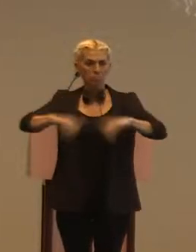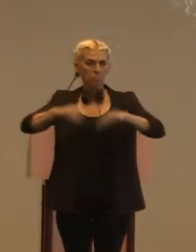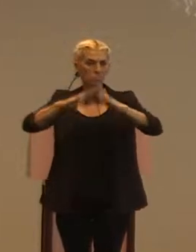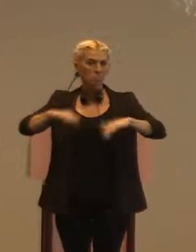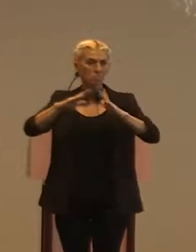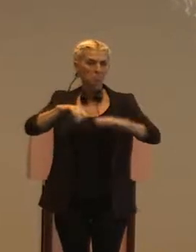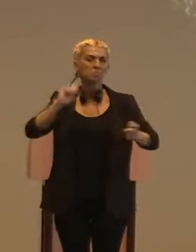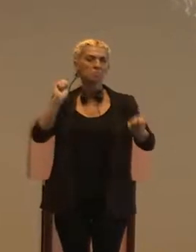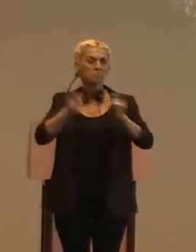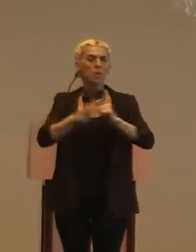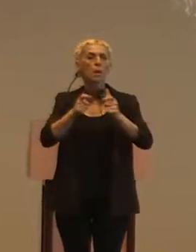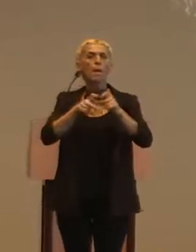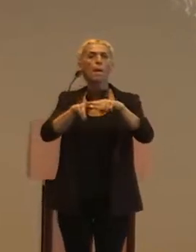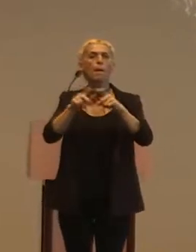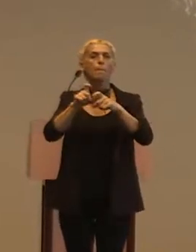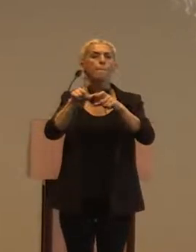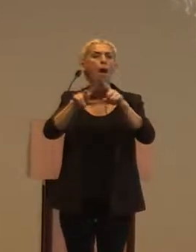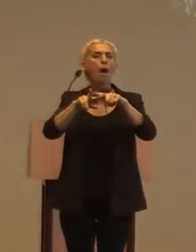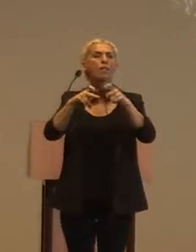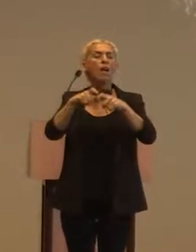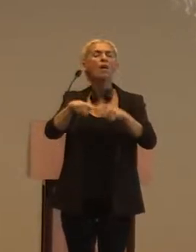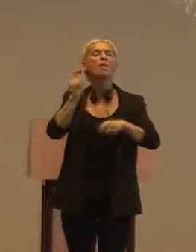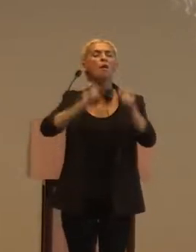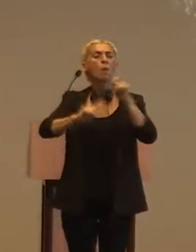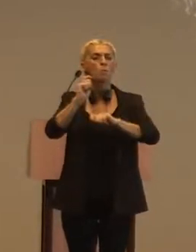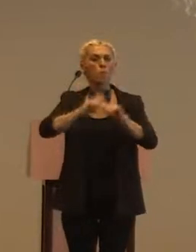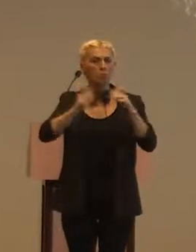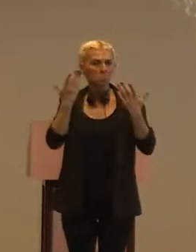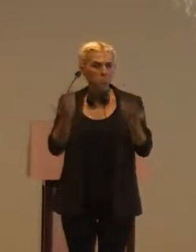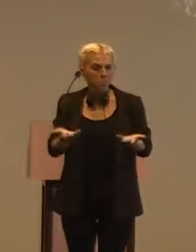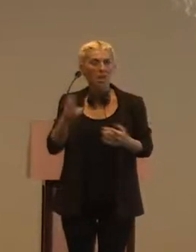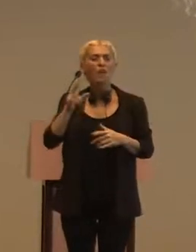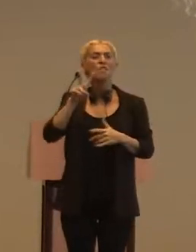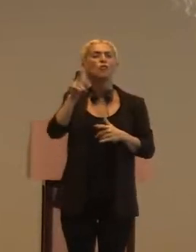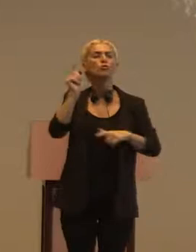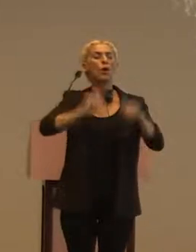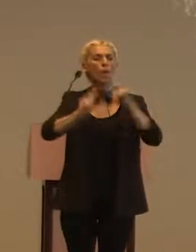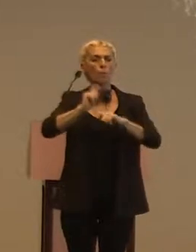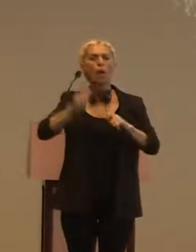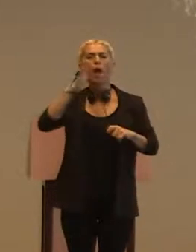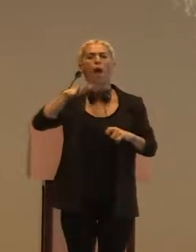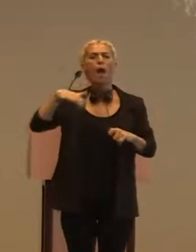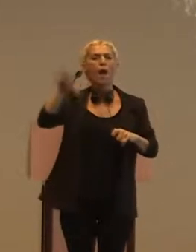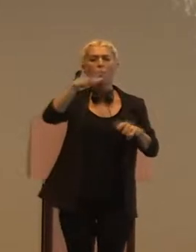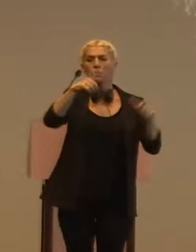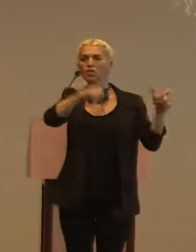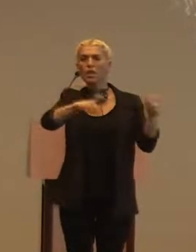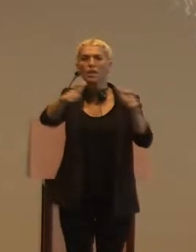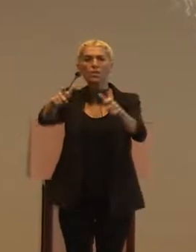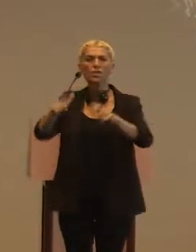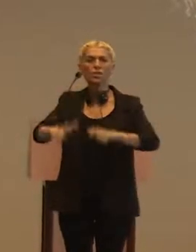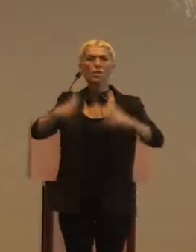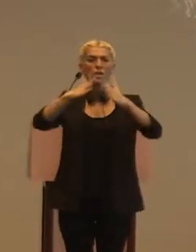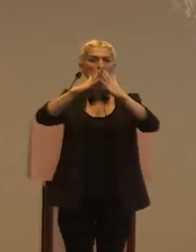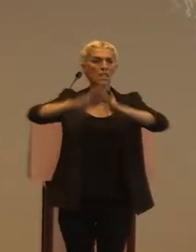same there and there is balar they started to do the same there they did this in binuzan so it's all across the city there is